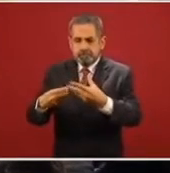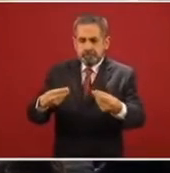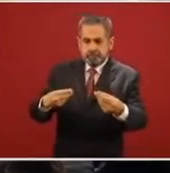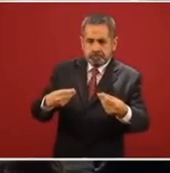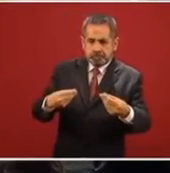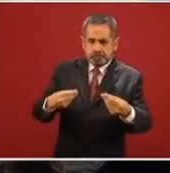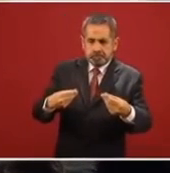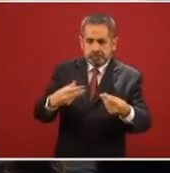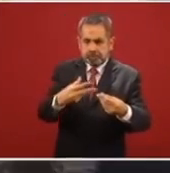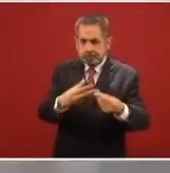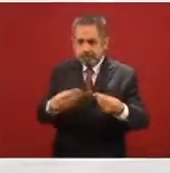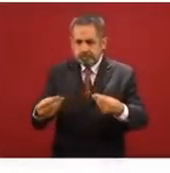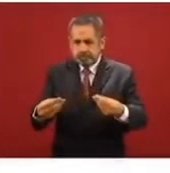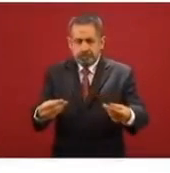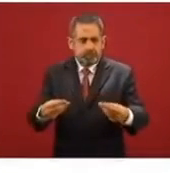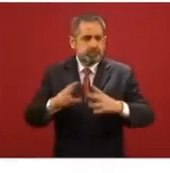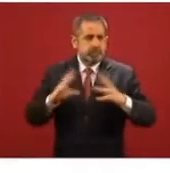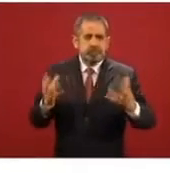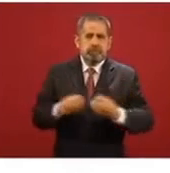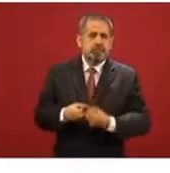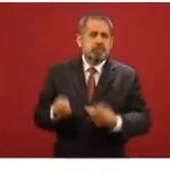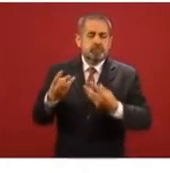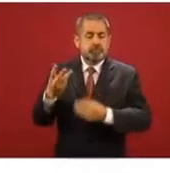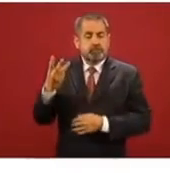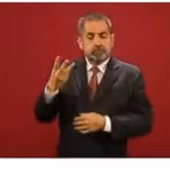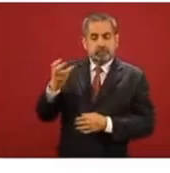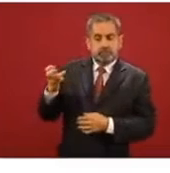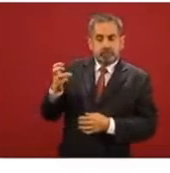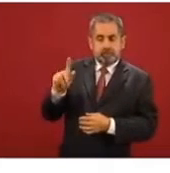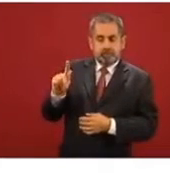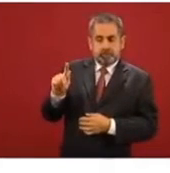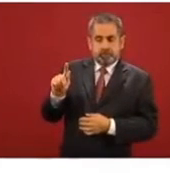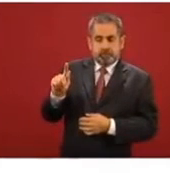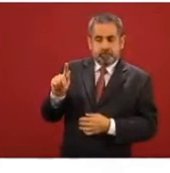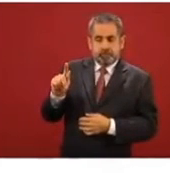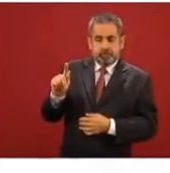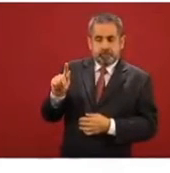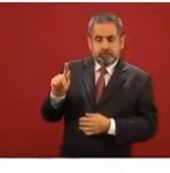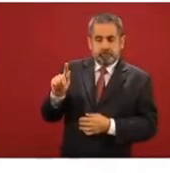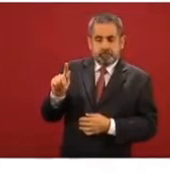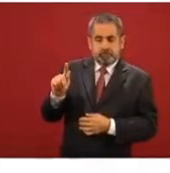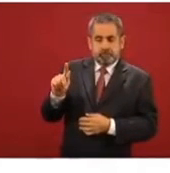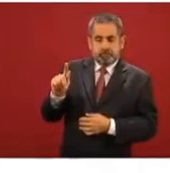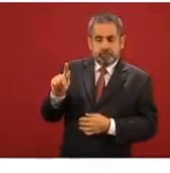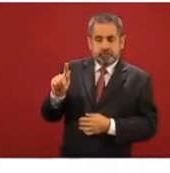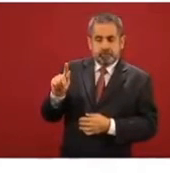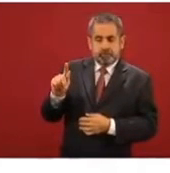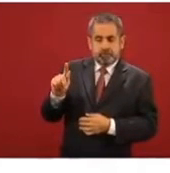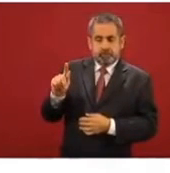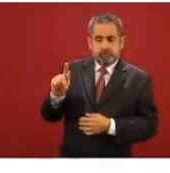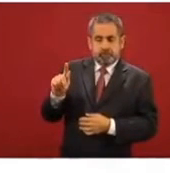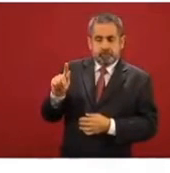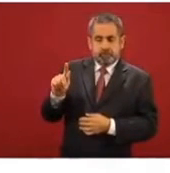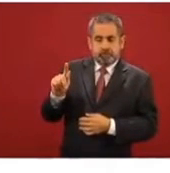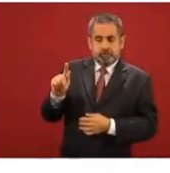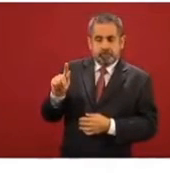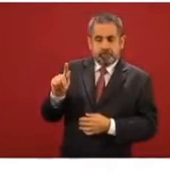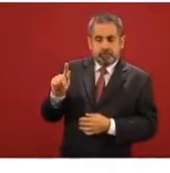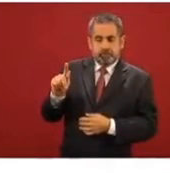y que ya suman más de 370 contactos. Es decir, and now you see more